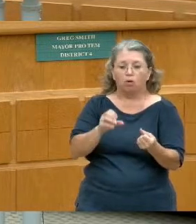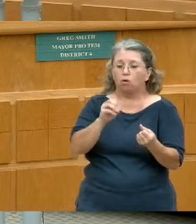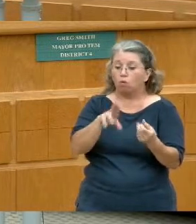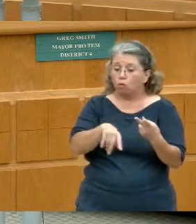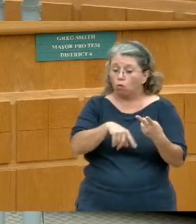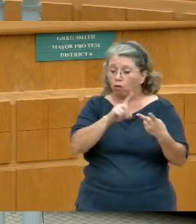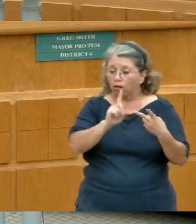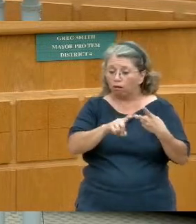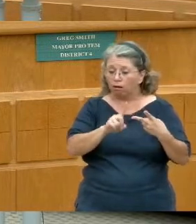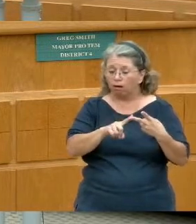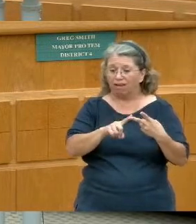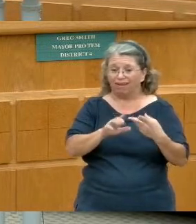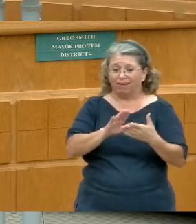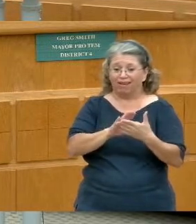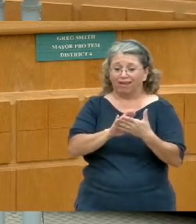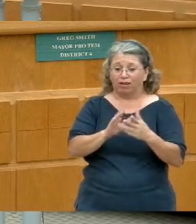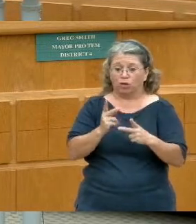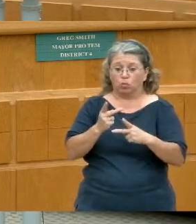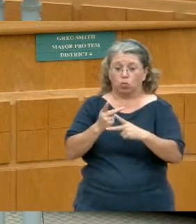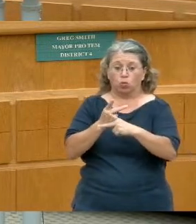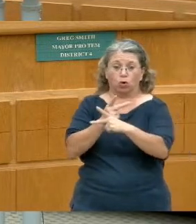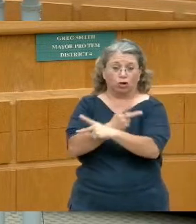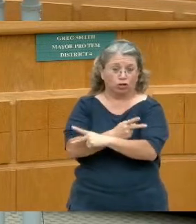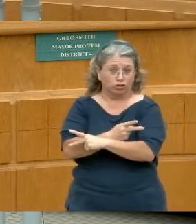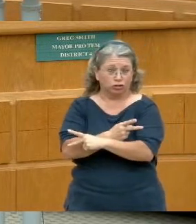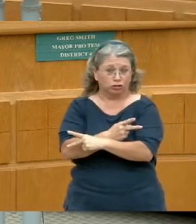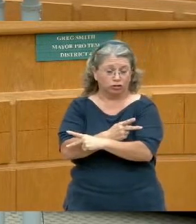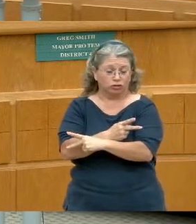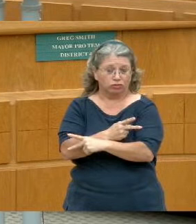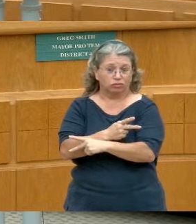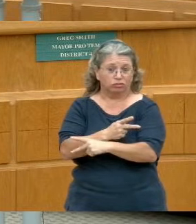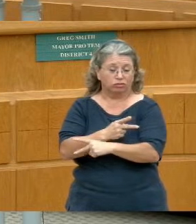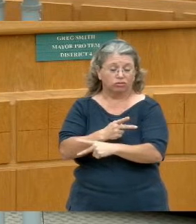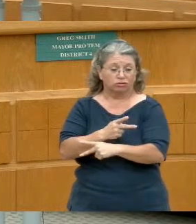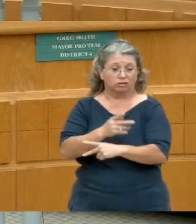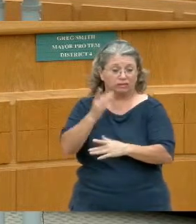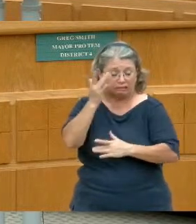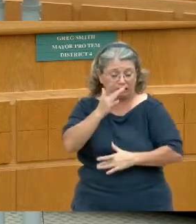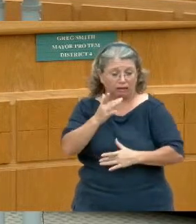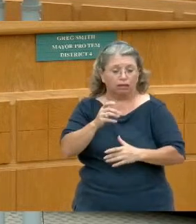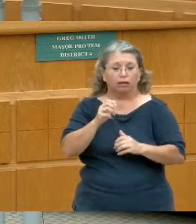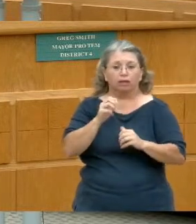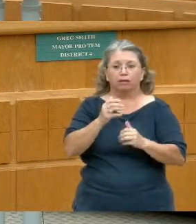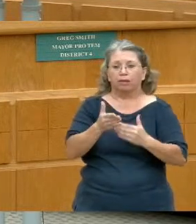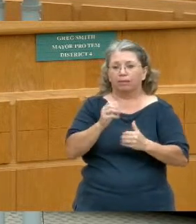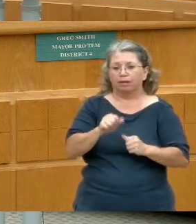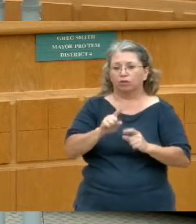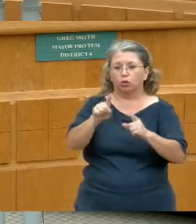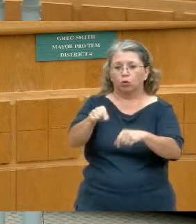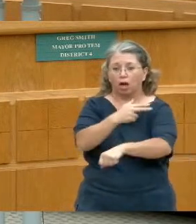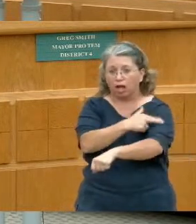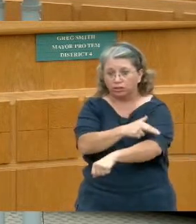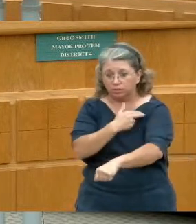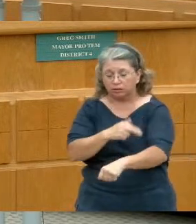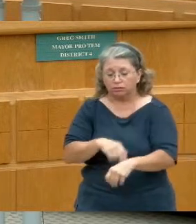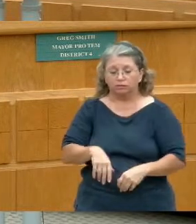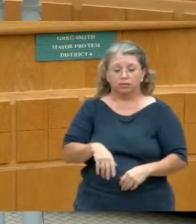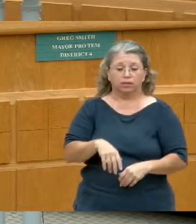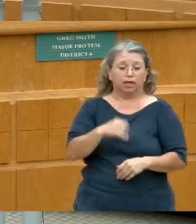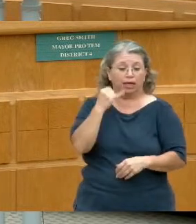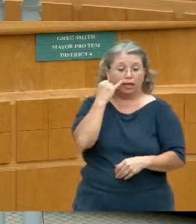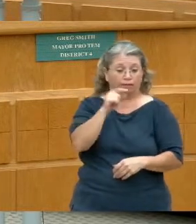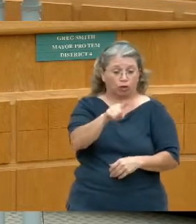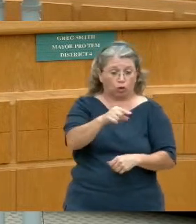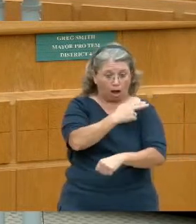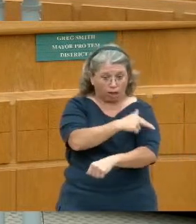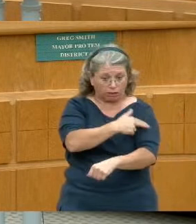to COVID-19. From that point, you can either go to the recovered or you can go down into the ICU. Most people are coming